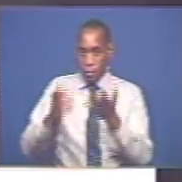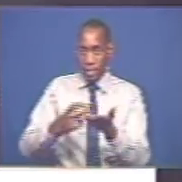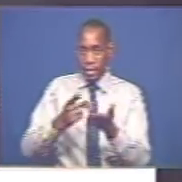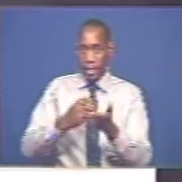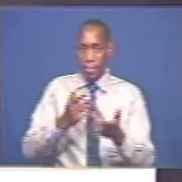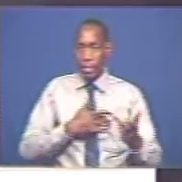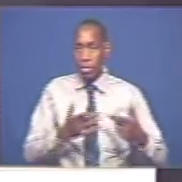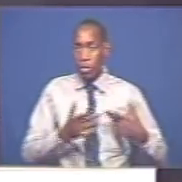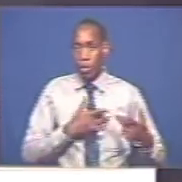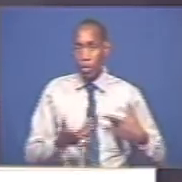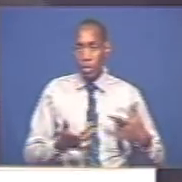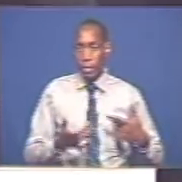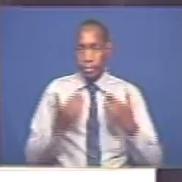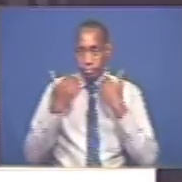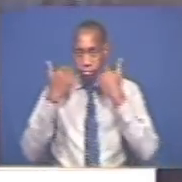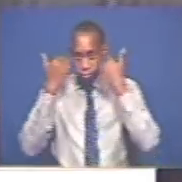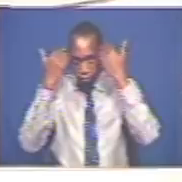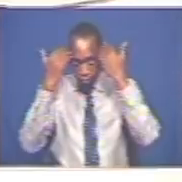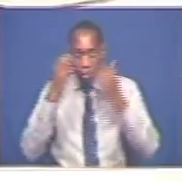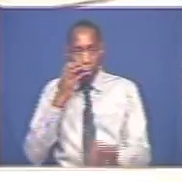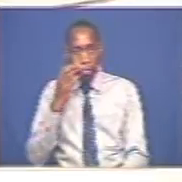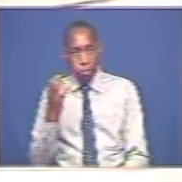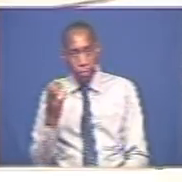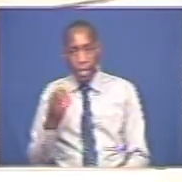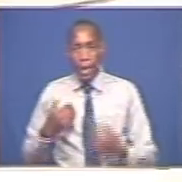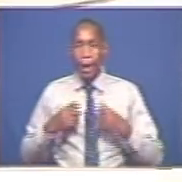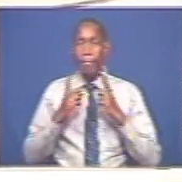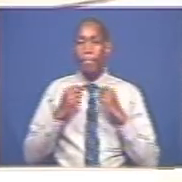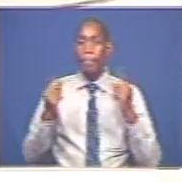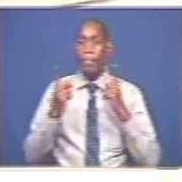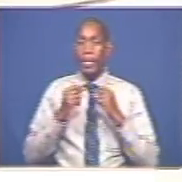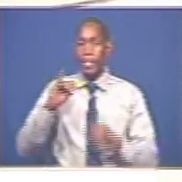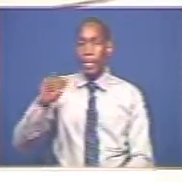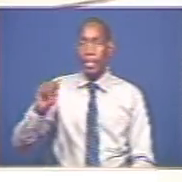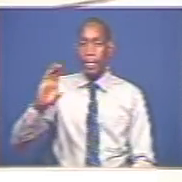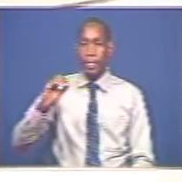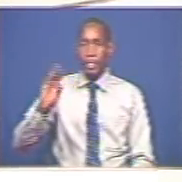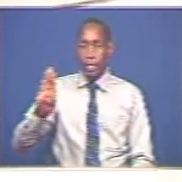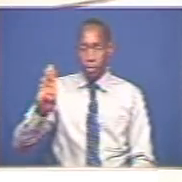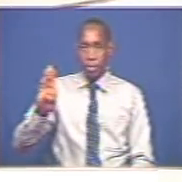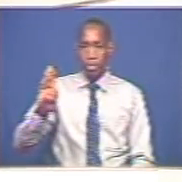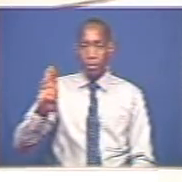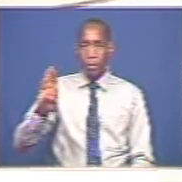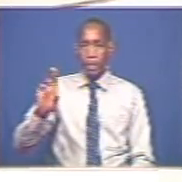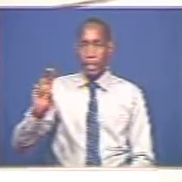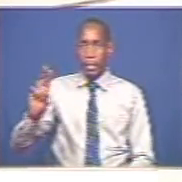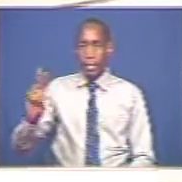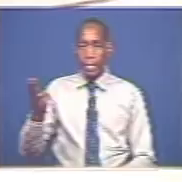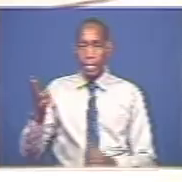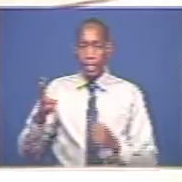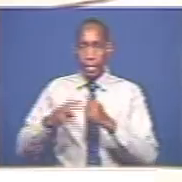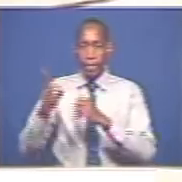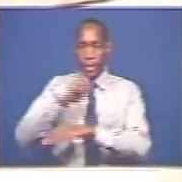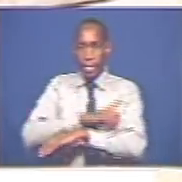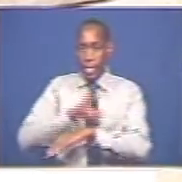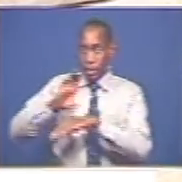about depression. I have Pastor Jacob Laichena, an ordained minister with the Seventh-day Adventist Church. Thank you very much